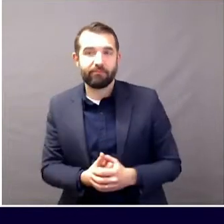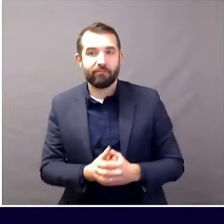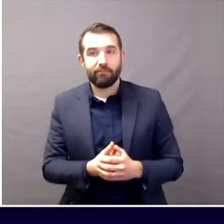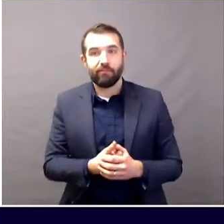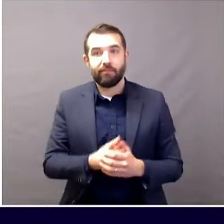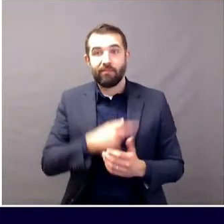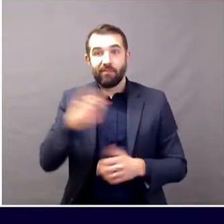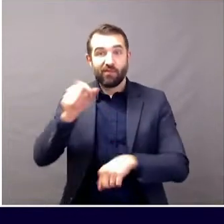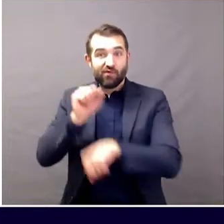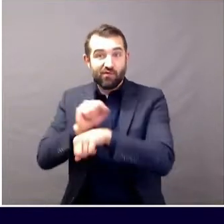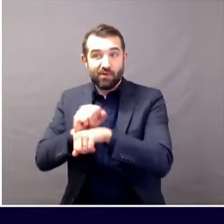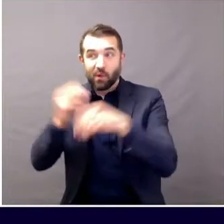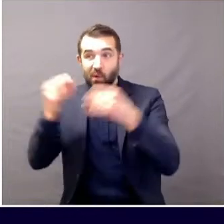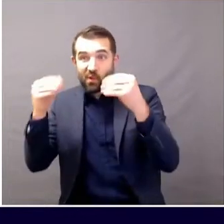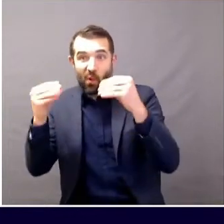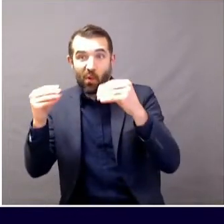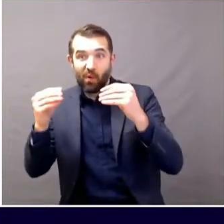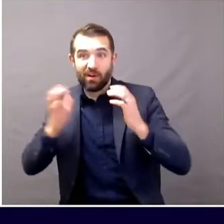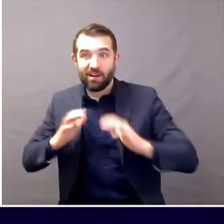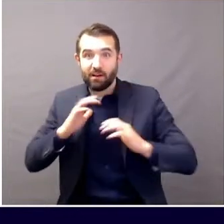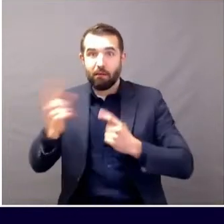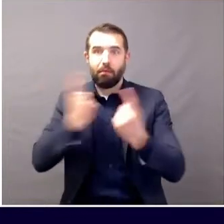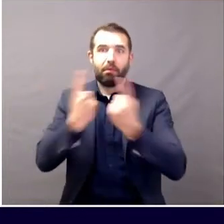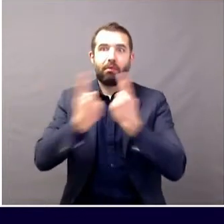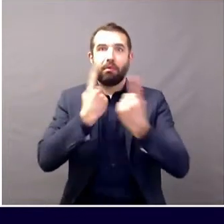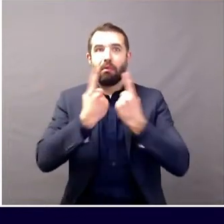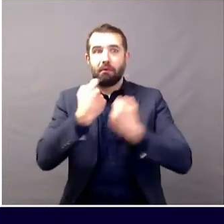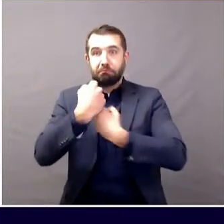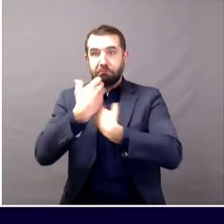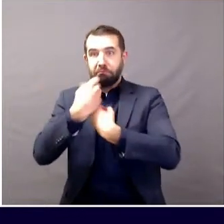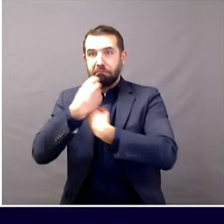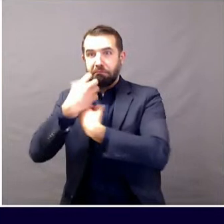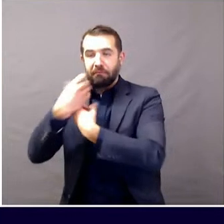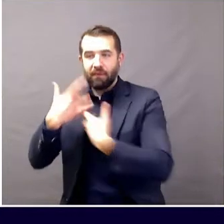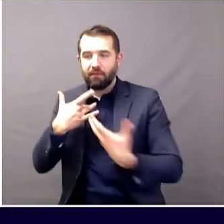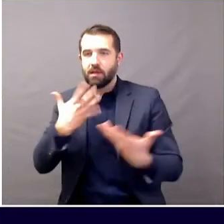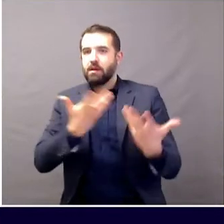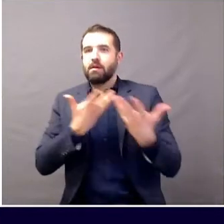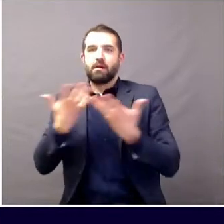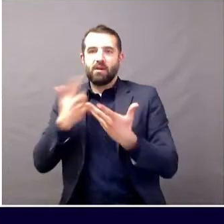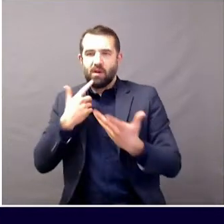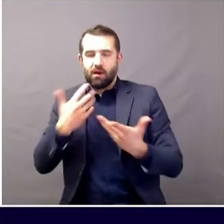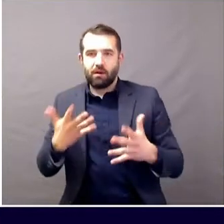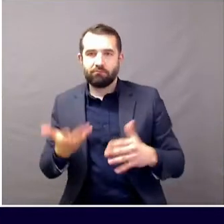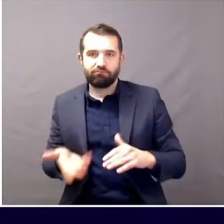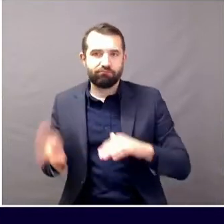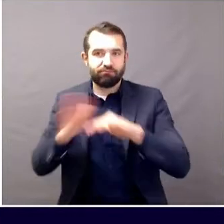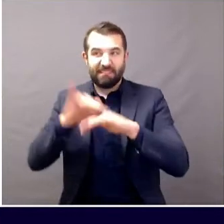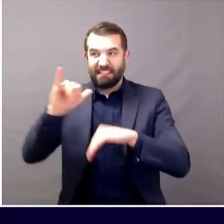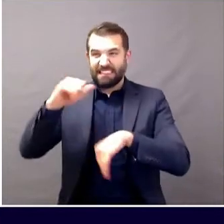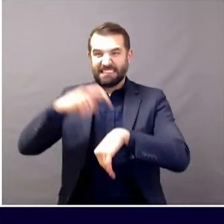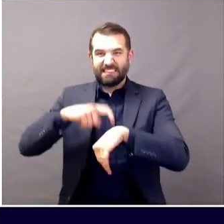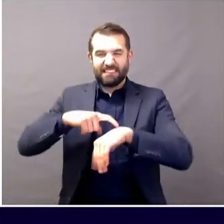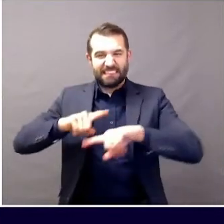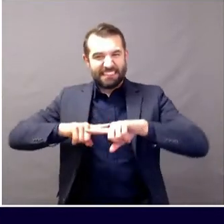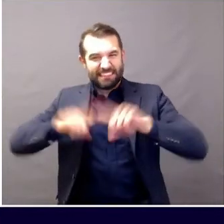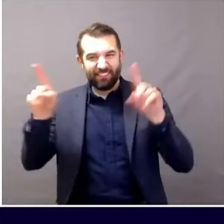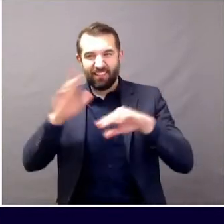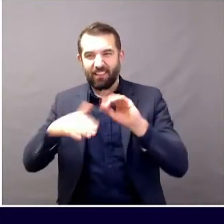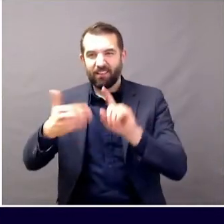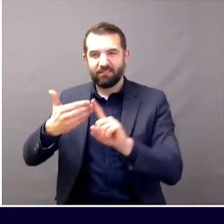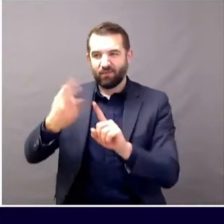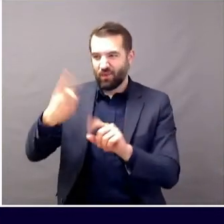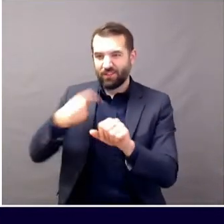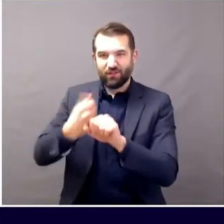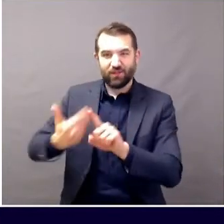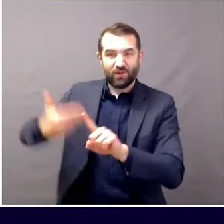or any number of jobs that are now very different than they were a year ago. Add to that trying to figure out how to